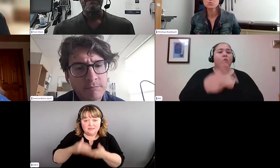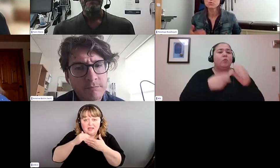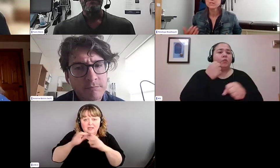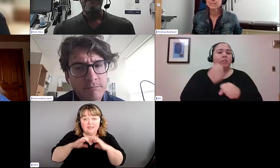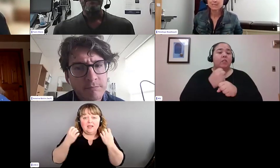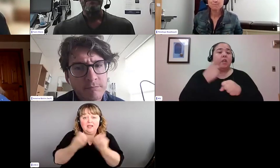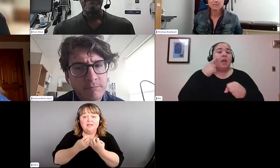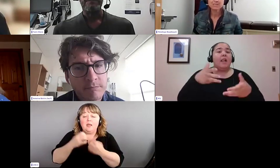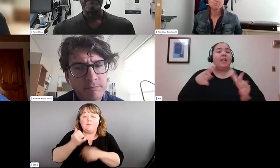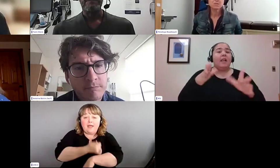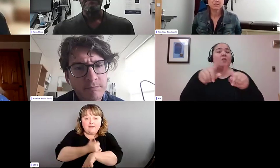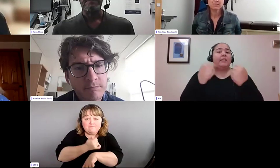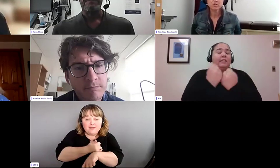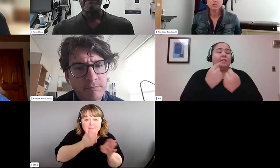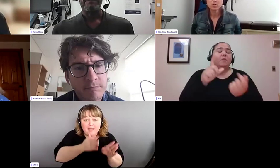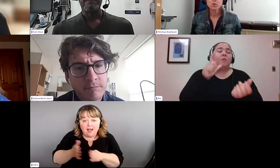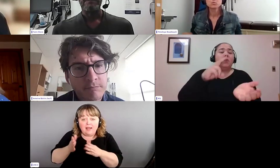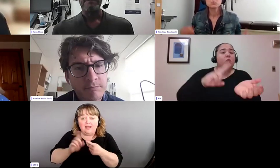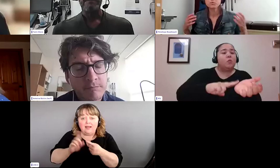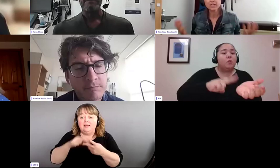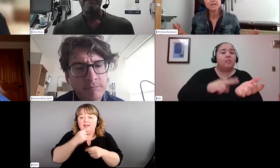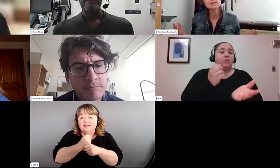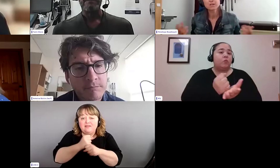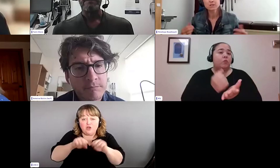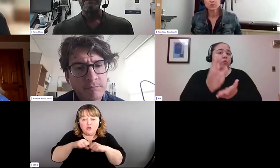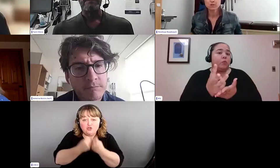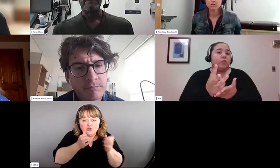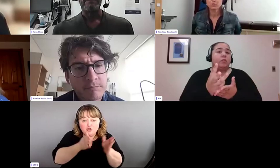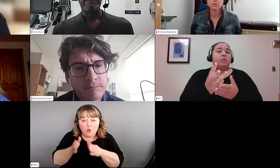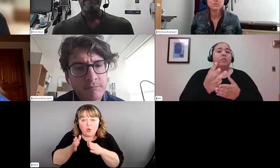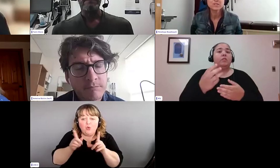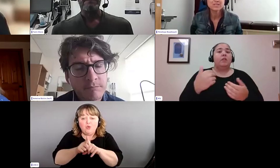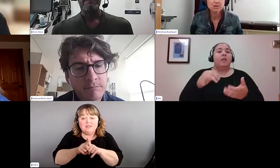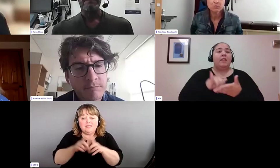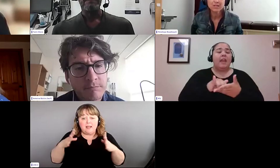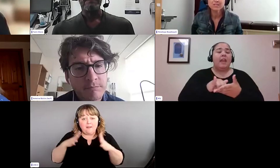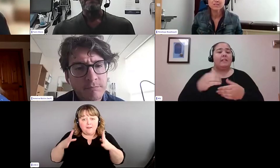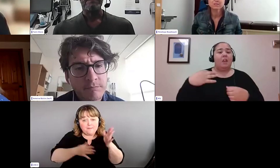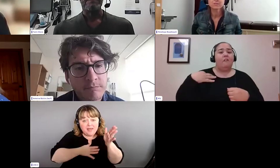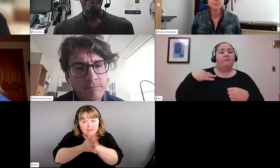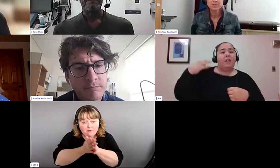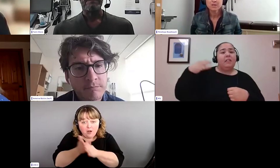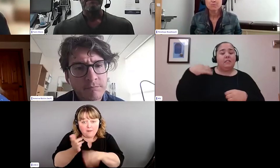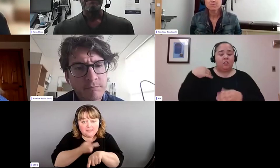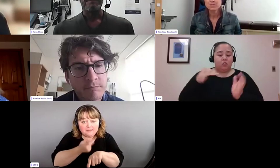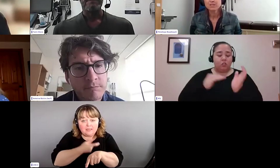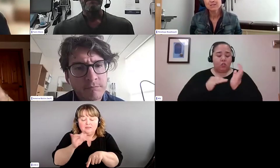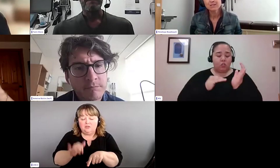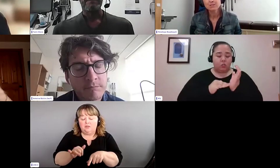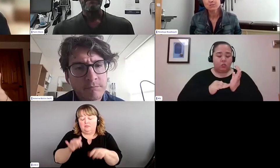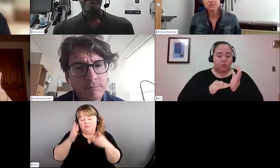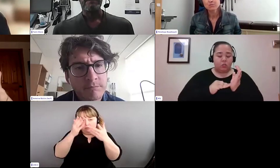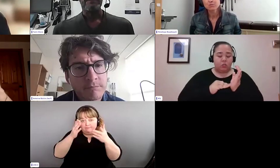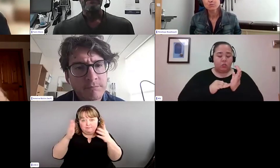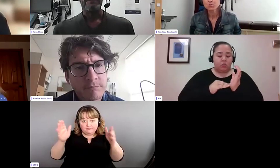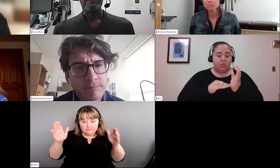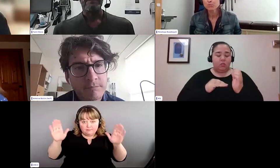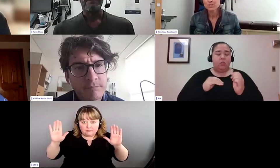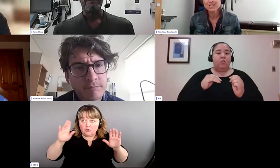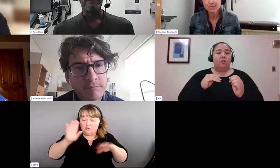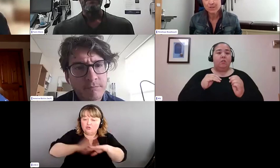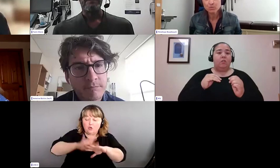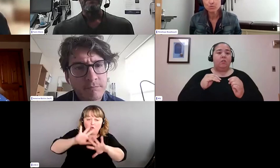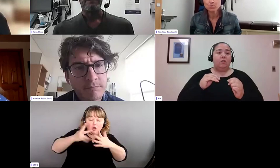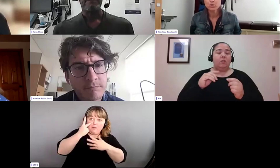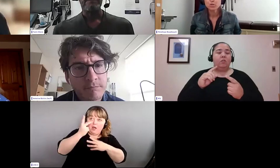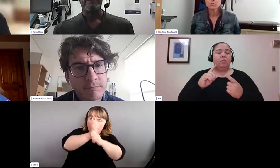team of nurses, social care workers, volunteer doctors to open up, expand